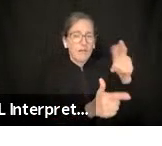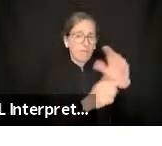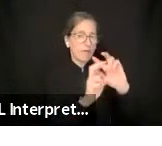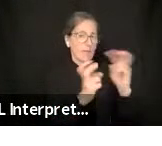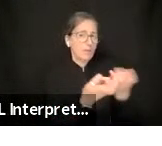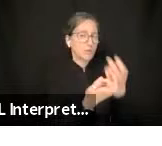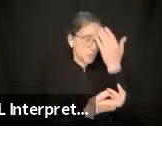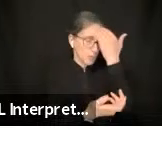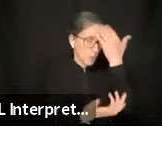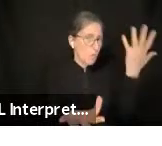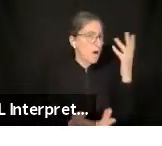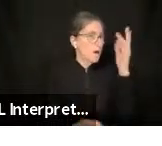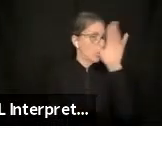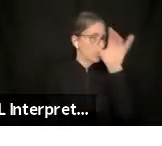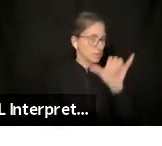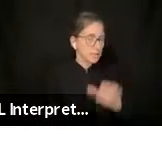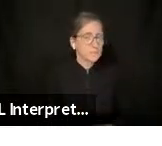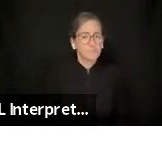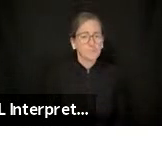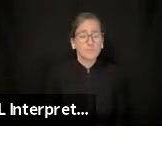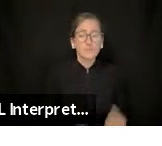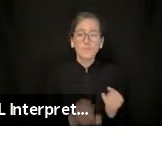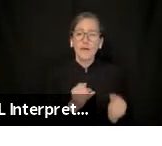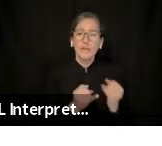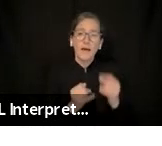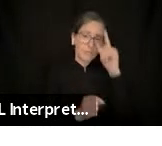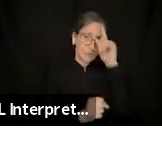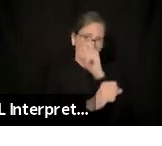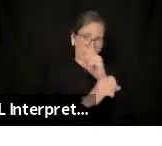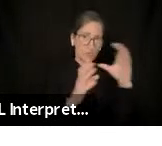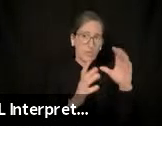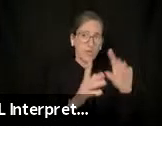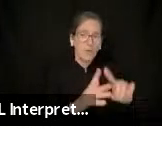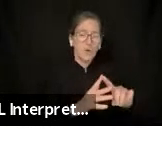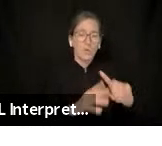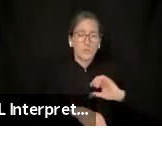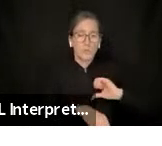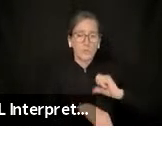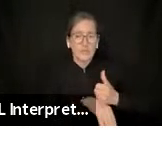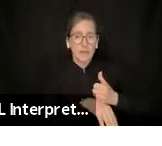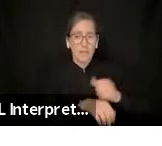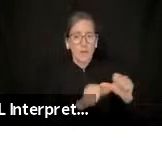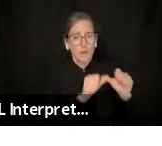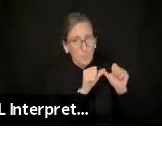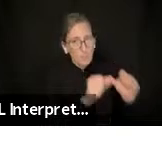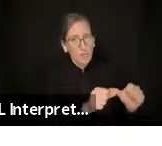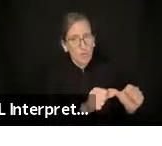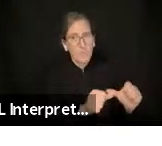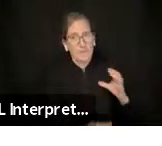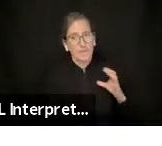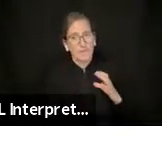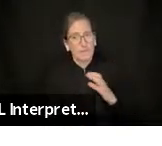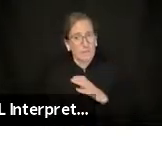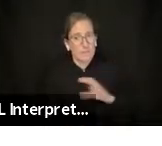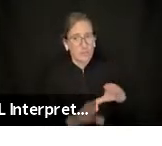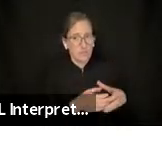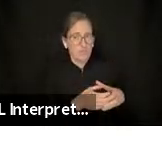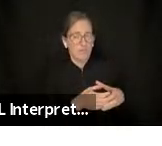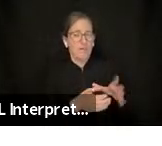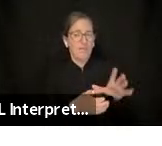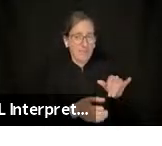to launch and establish a permanent commission, which is what you all are serving on.